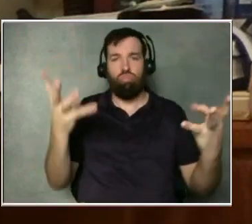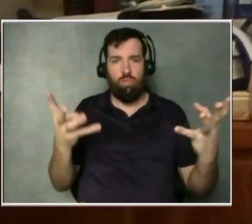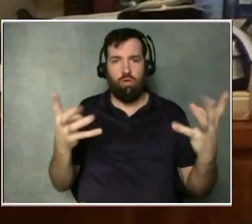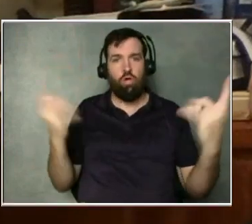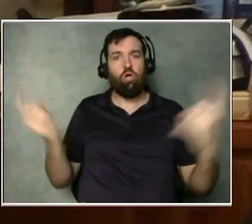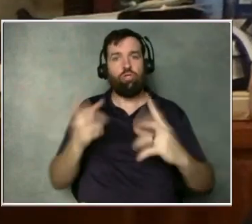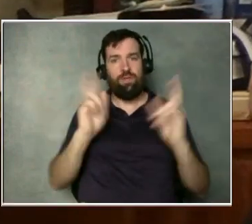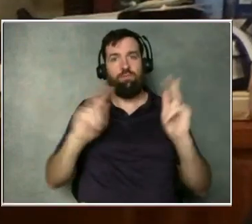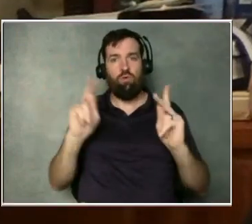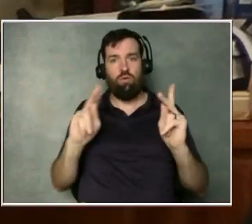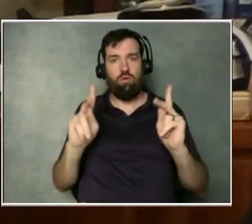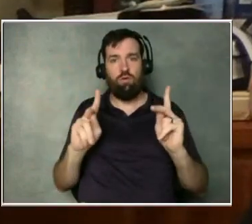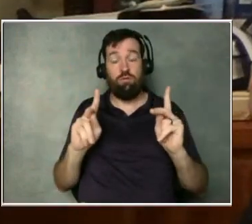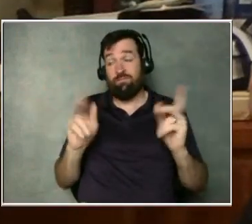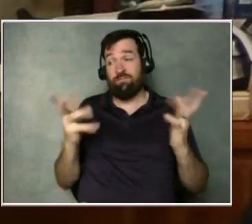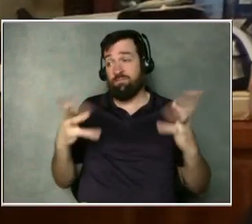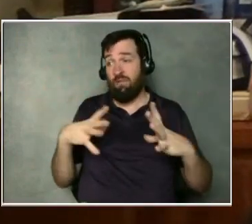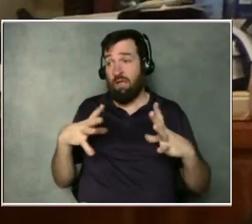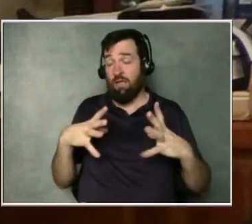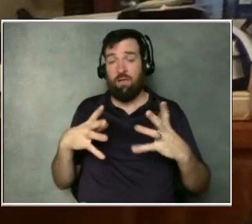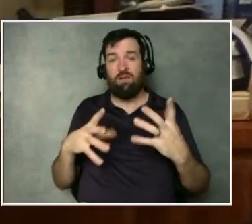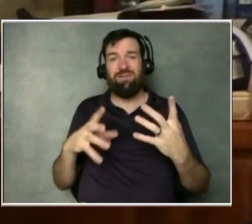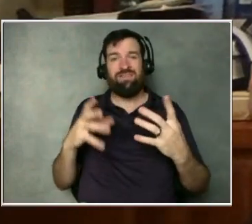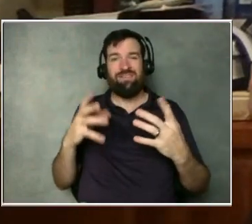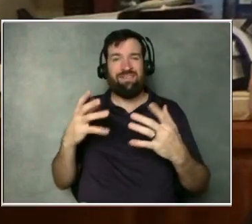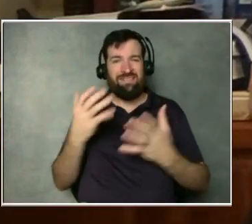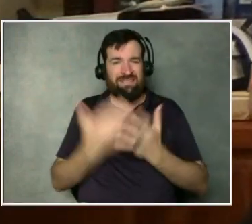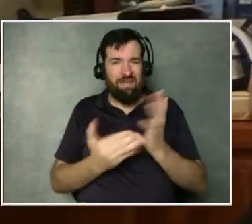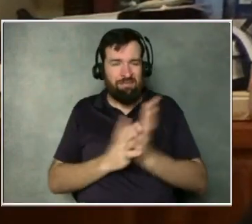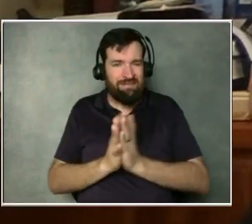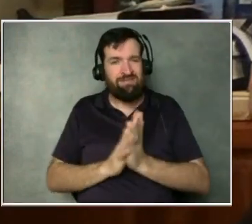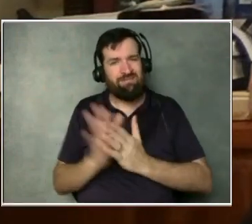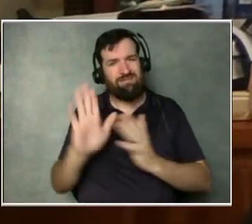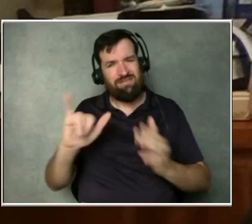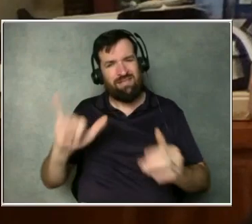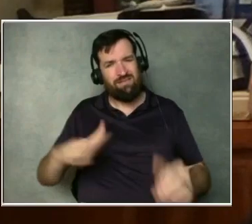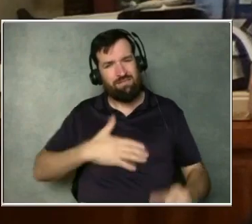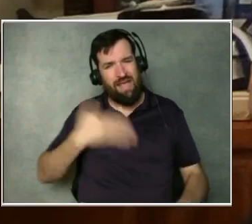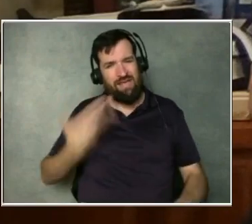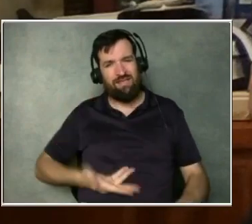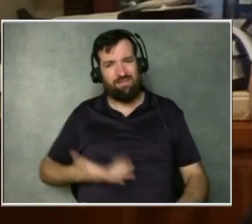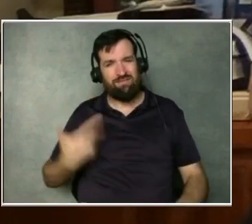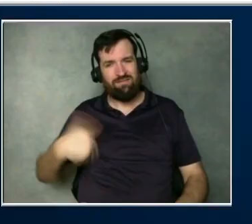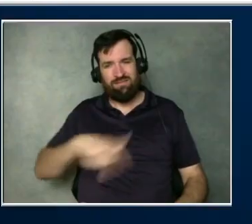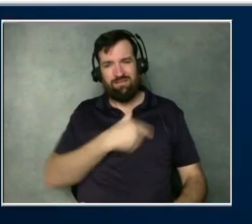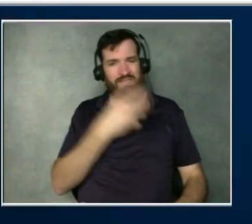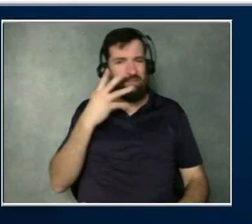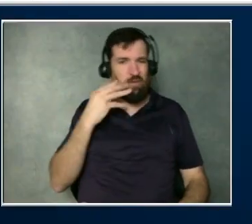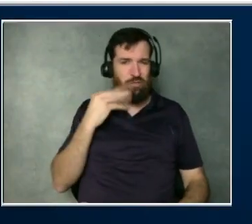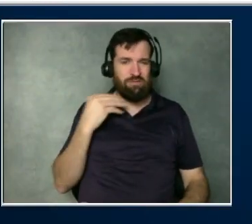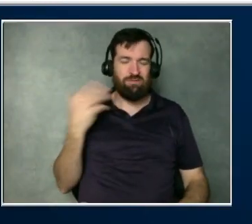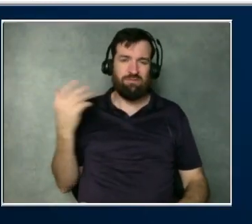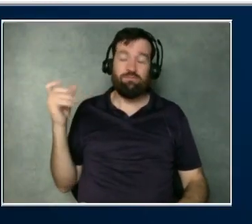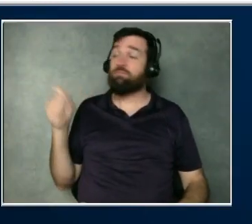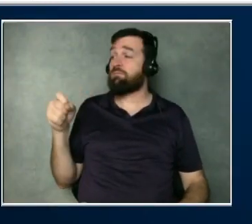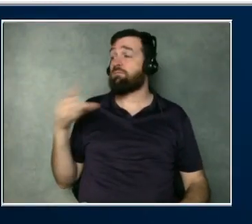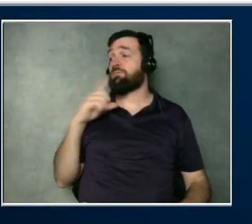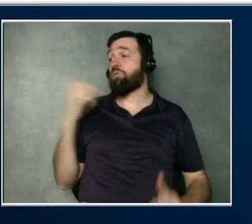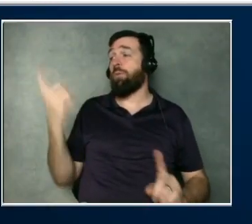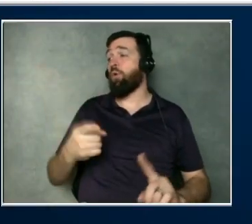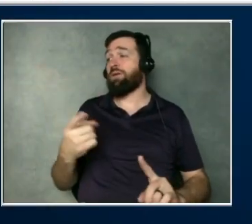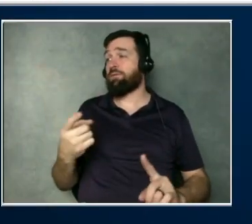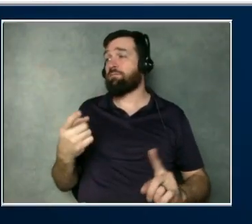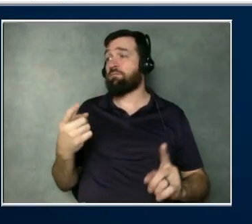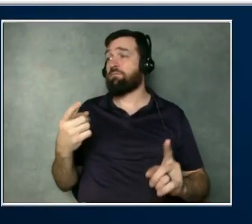hurts people. And that, that you hear some passion. That's upsetting after what we've been through. Well, it is. And to your point, it's